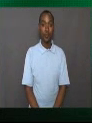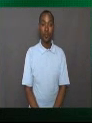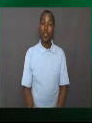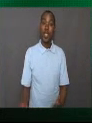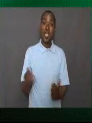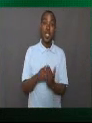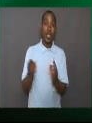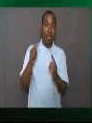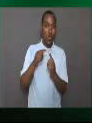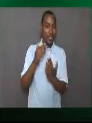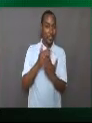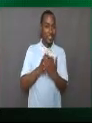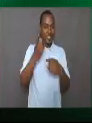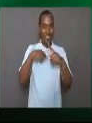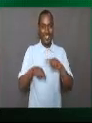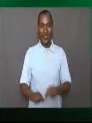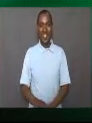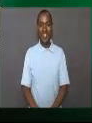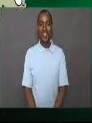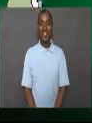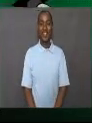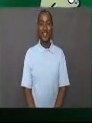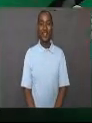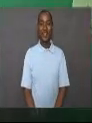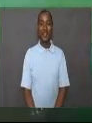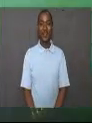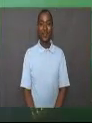Let's get back to our lesson.